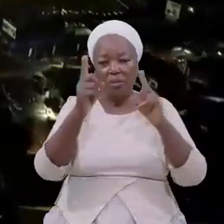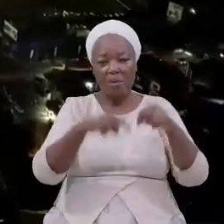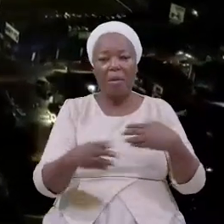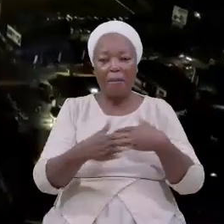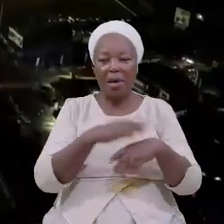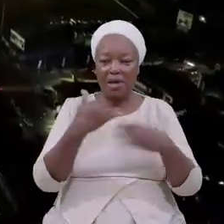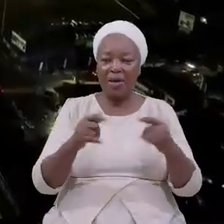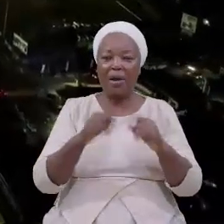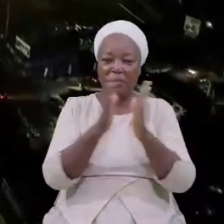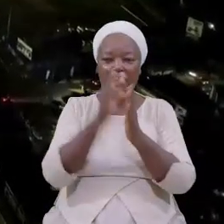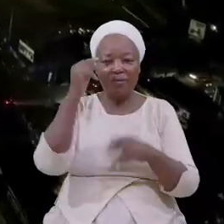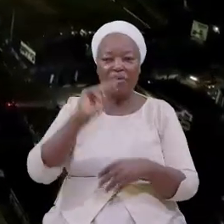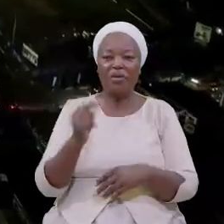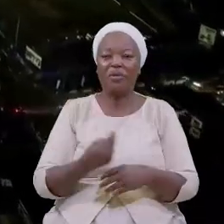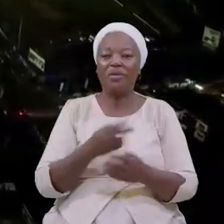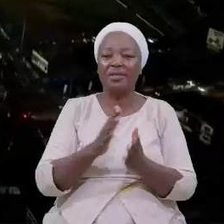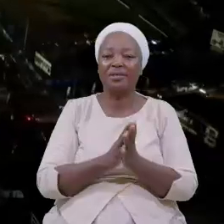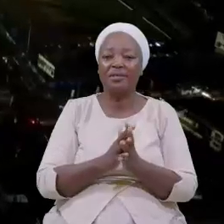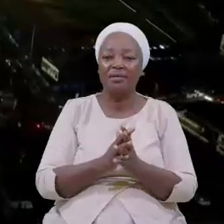for us.